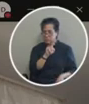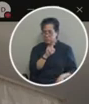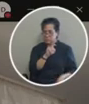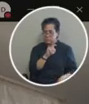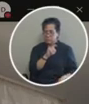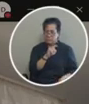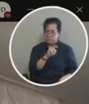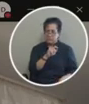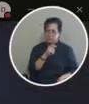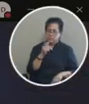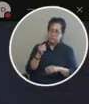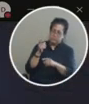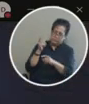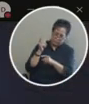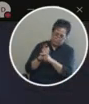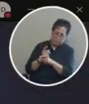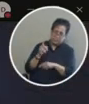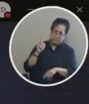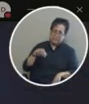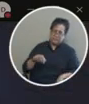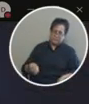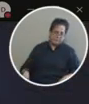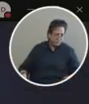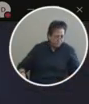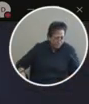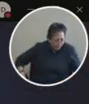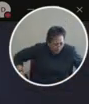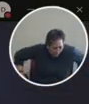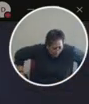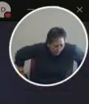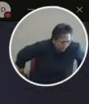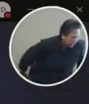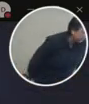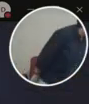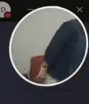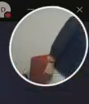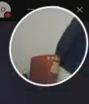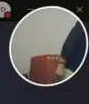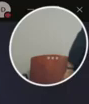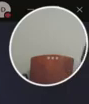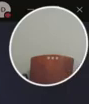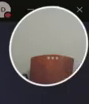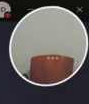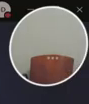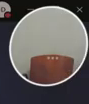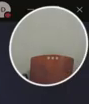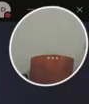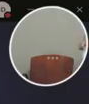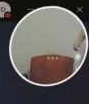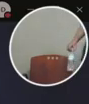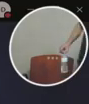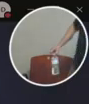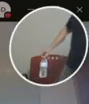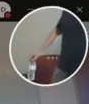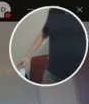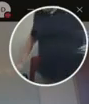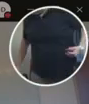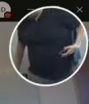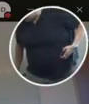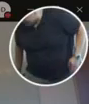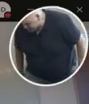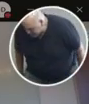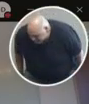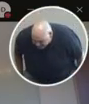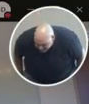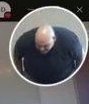That's correct. Can you Okay. I'm sorry, Laura, can you the motion one more time. So the motion